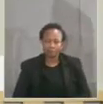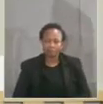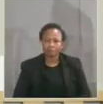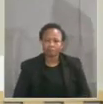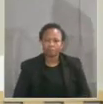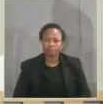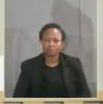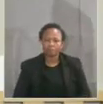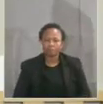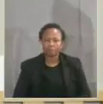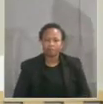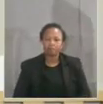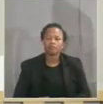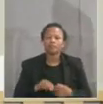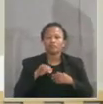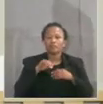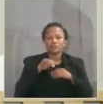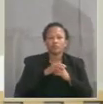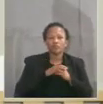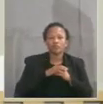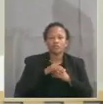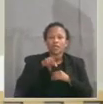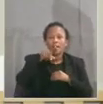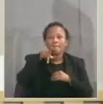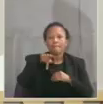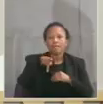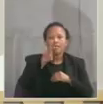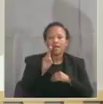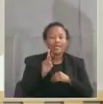Talking to the formation of the political